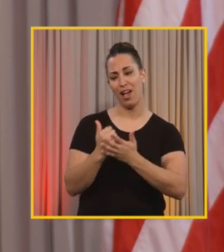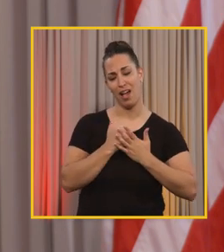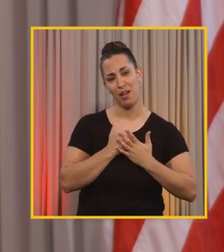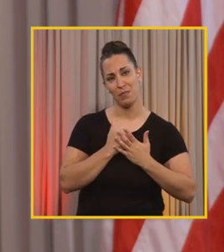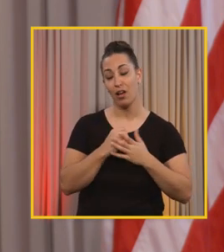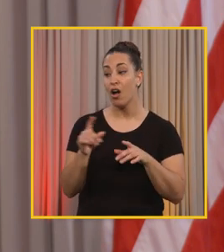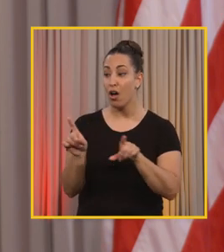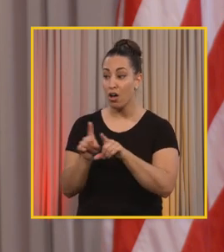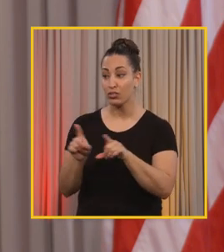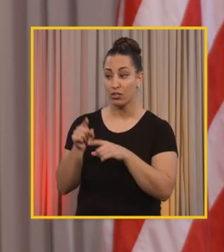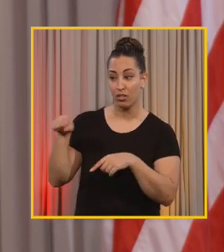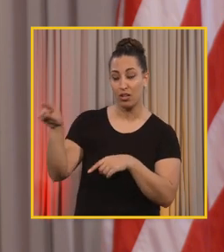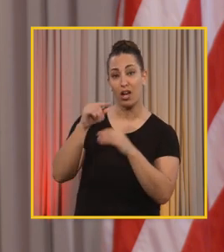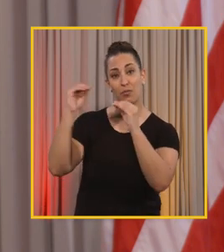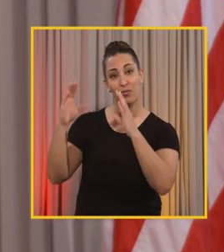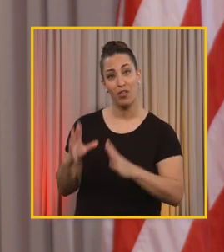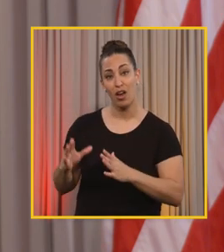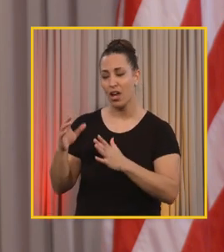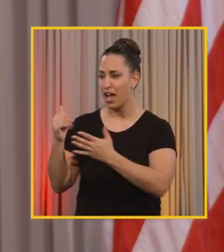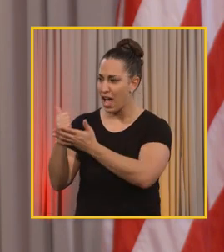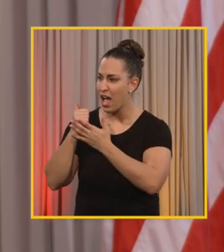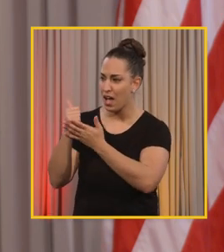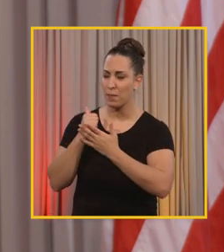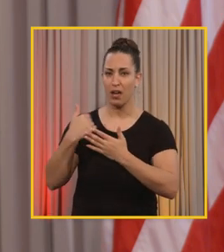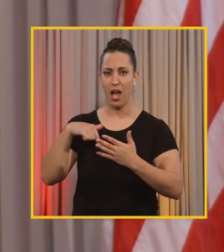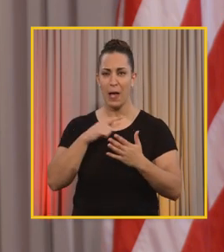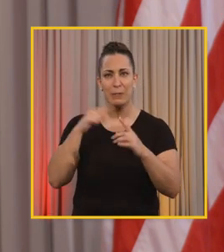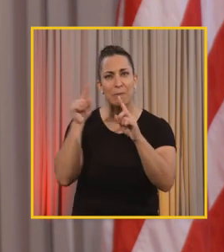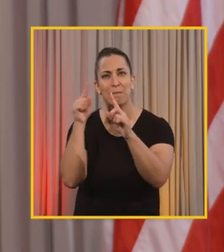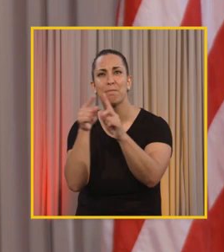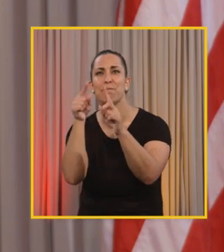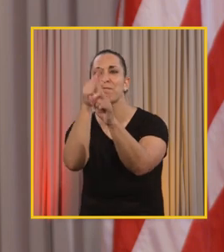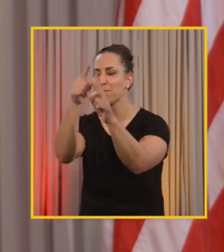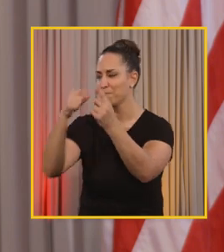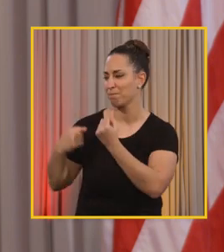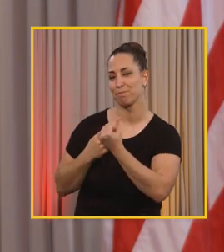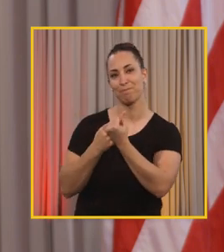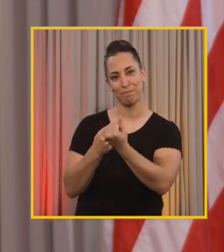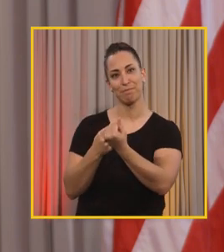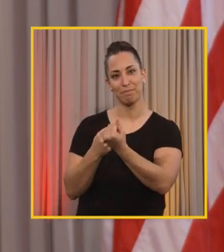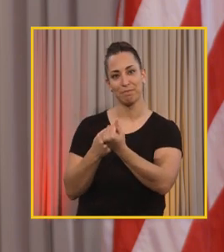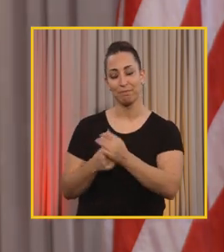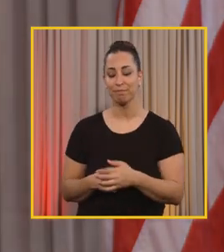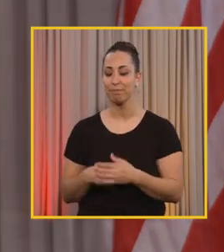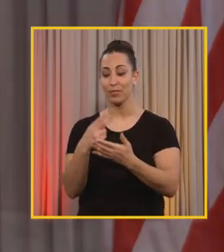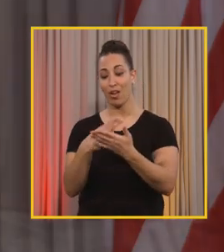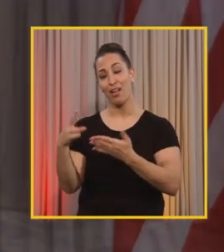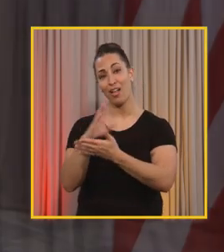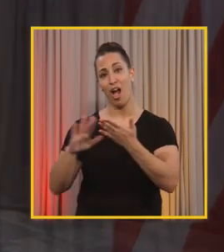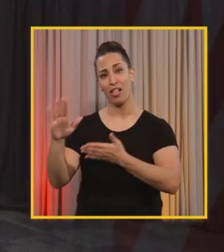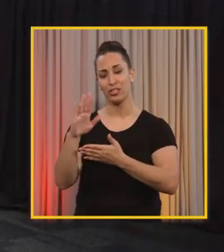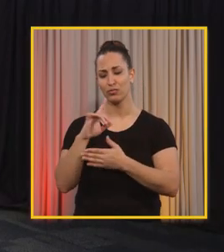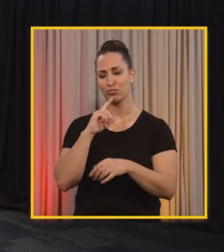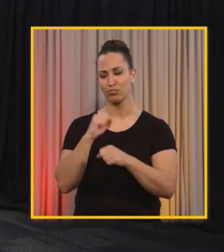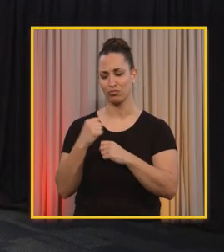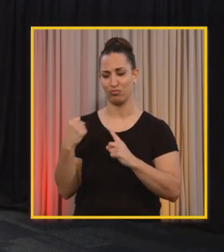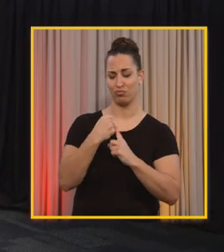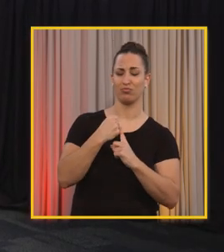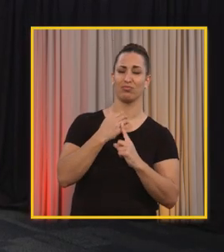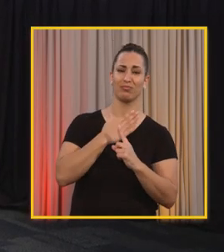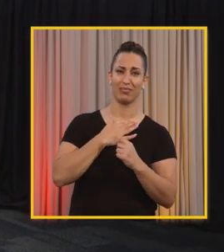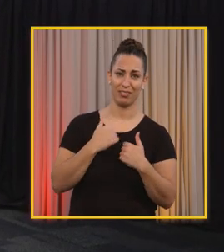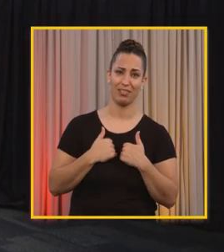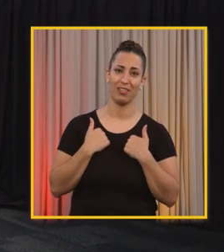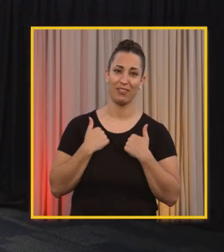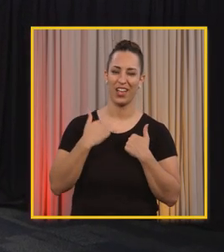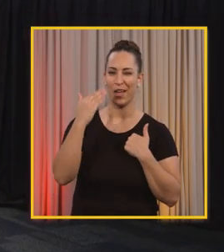today. And to our professors for contributing to our educational pursuits and our lifelong goals. Hartnell College has had